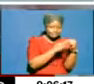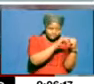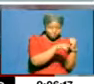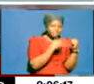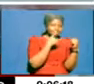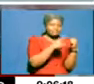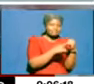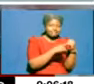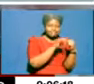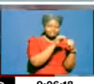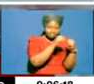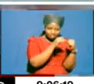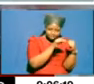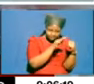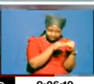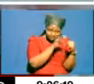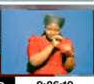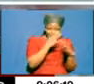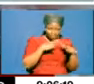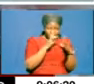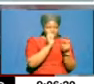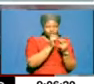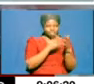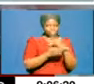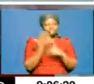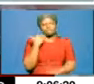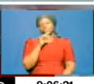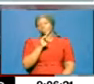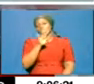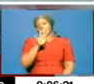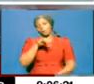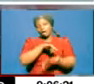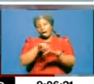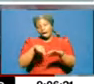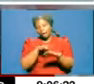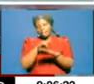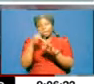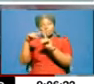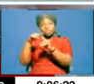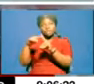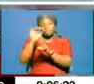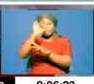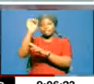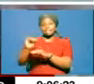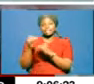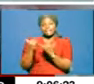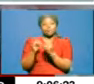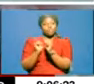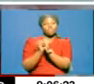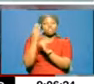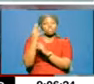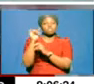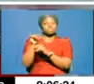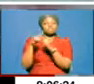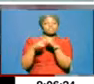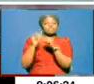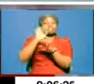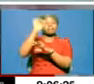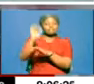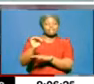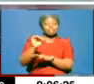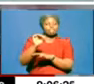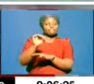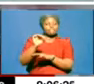8,680 tested in the last 24 hours. The positivity rate is now 14.6%, according to the Ministry of